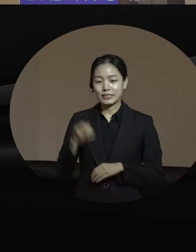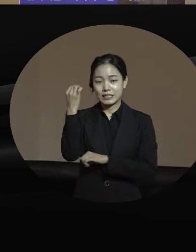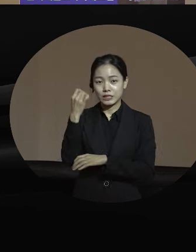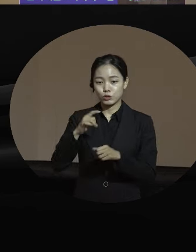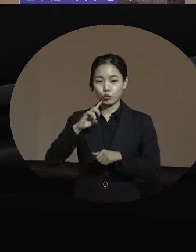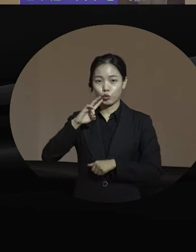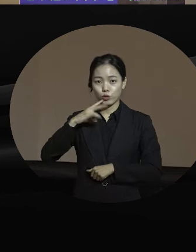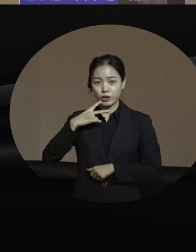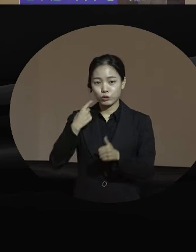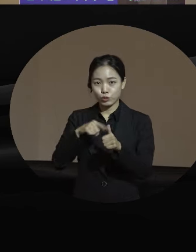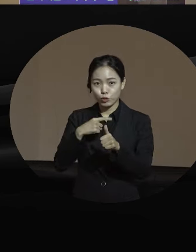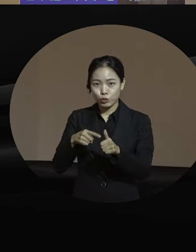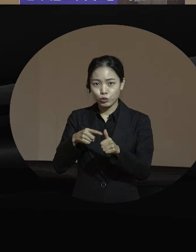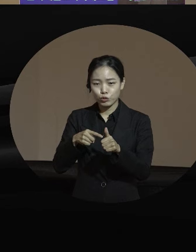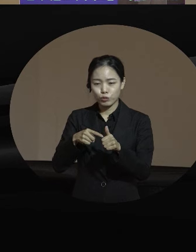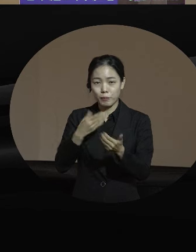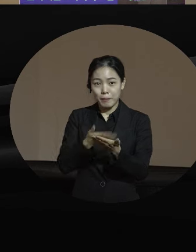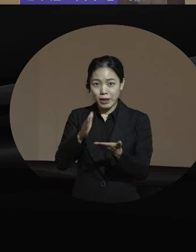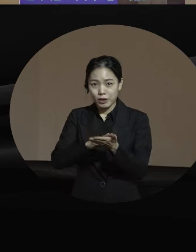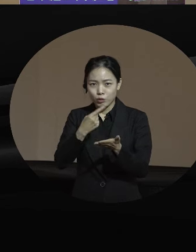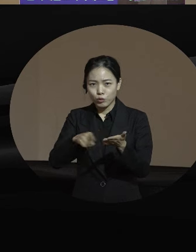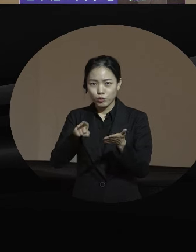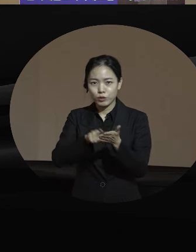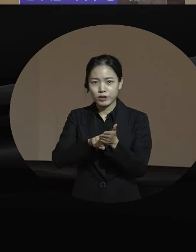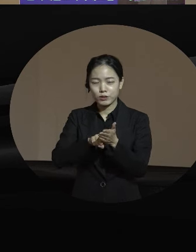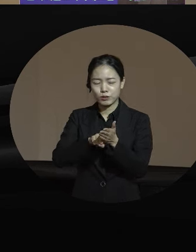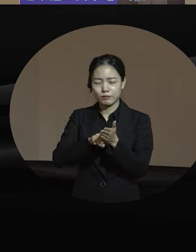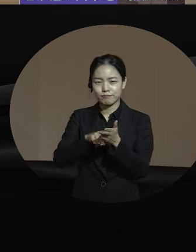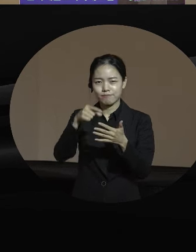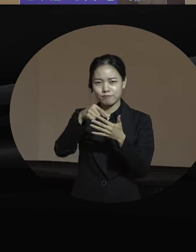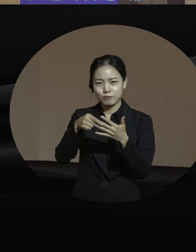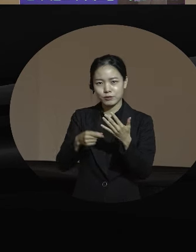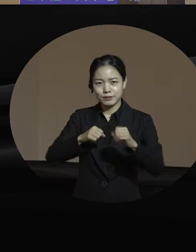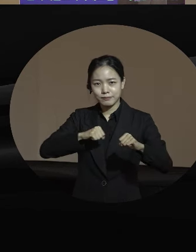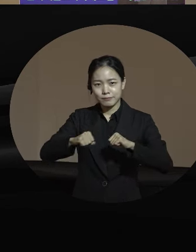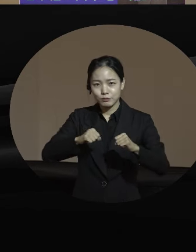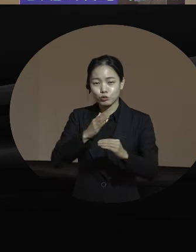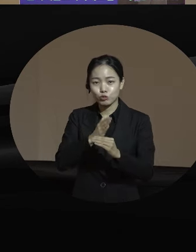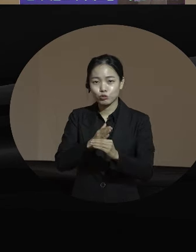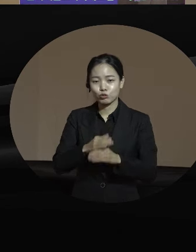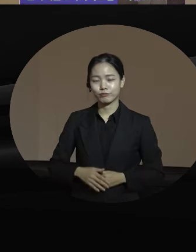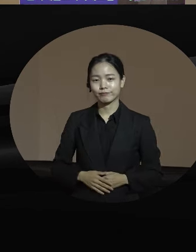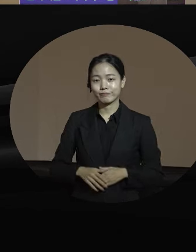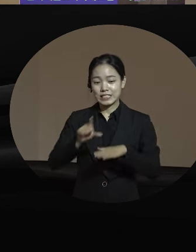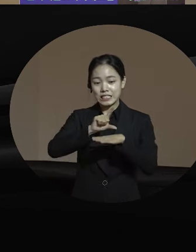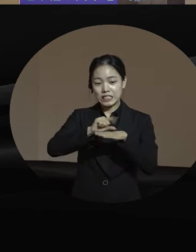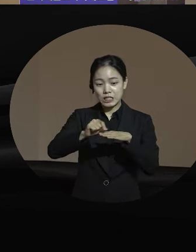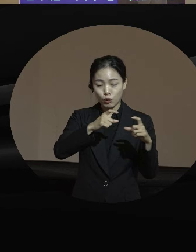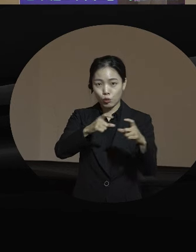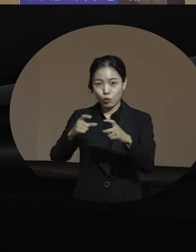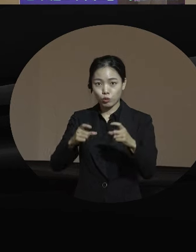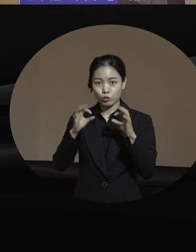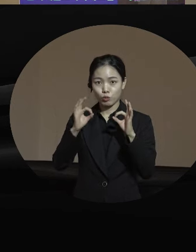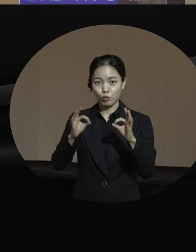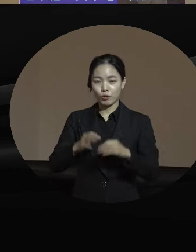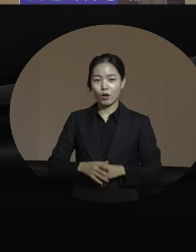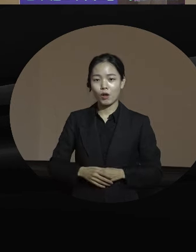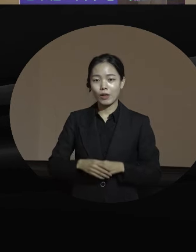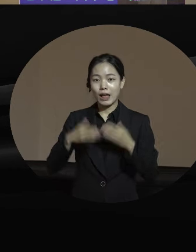is after-school hours art education provided in the local art schools in 9 different fields of art. It